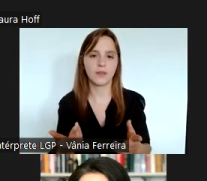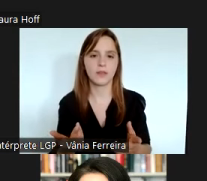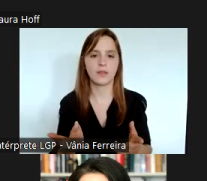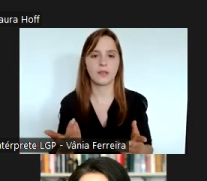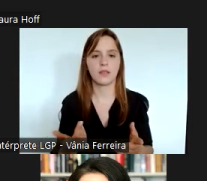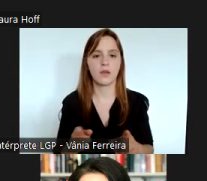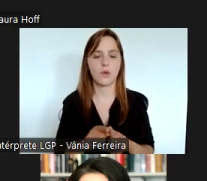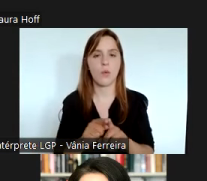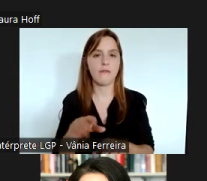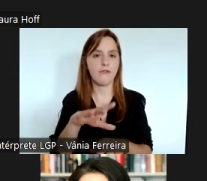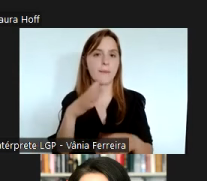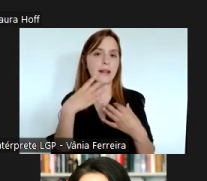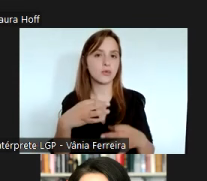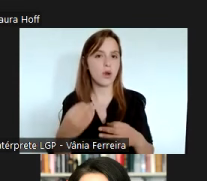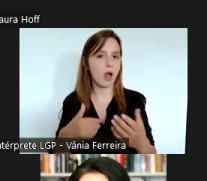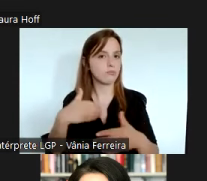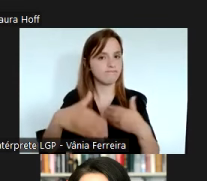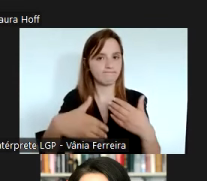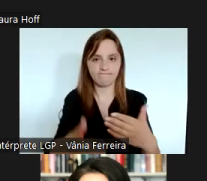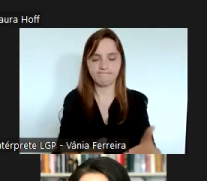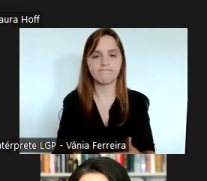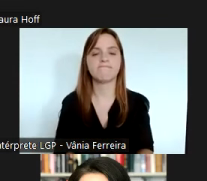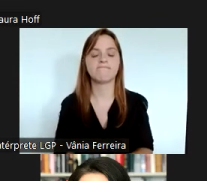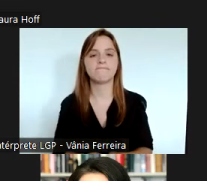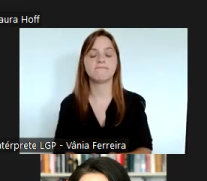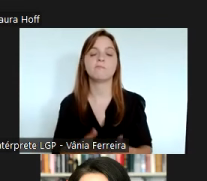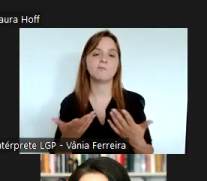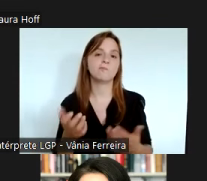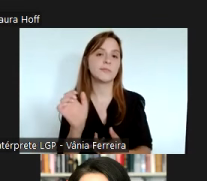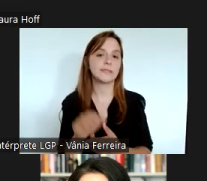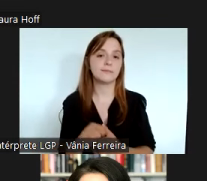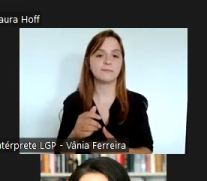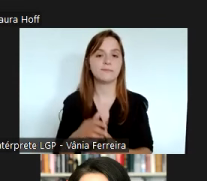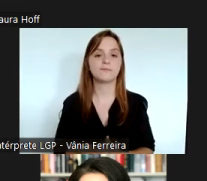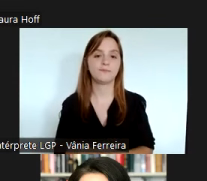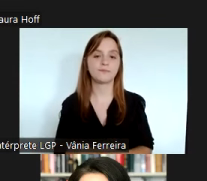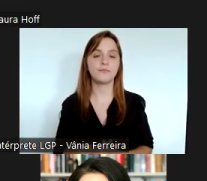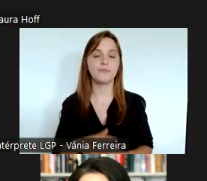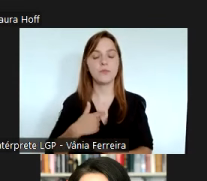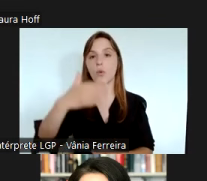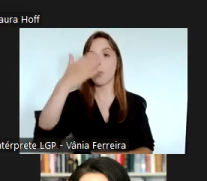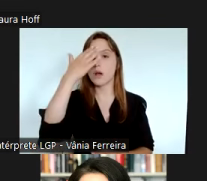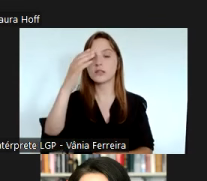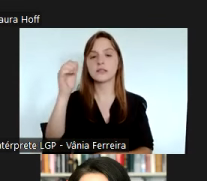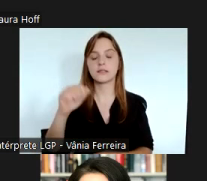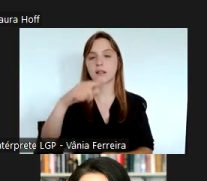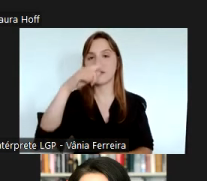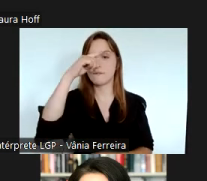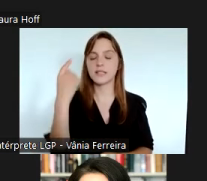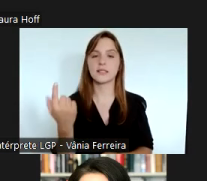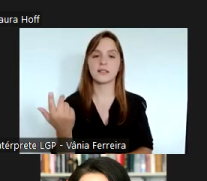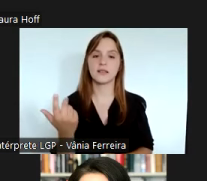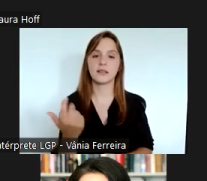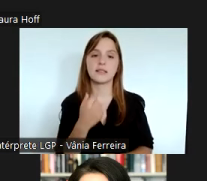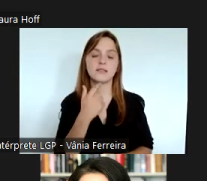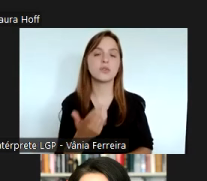way of moving forward, I guess. So yes, I think it's rather difficult to say where